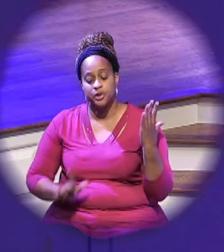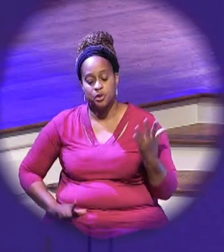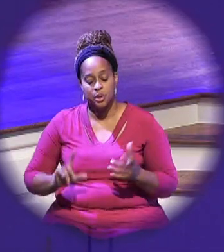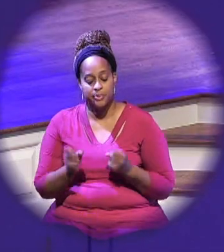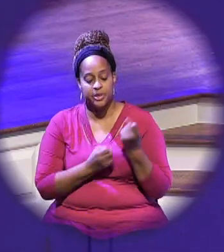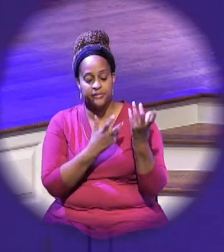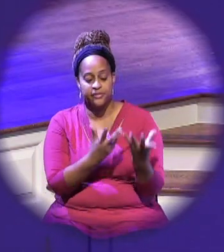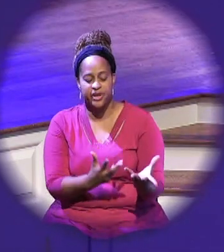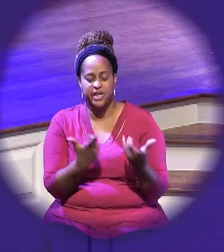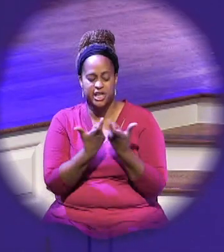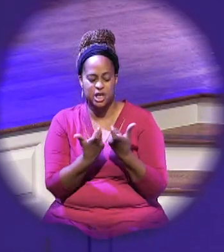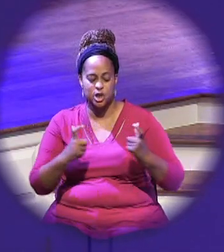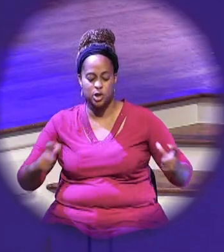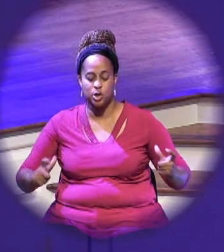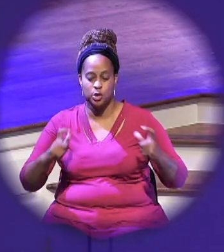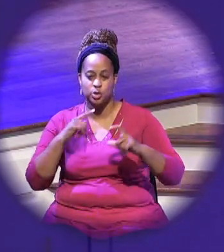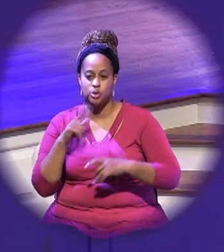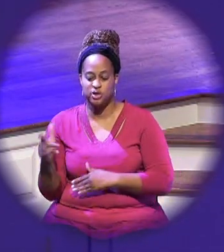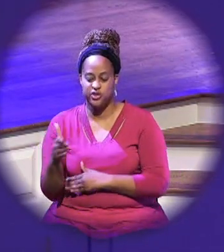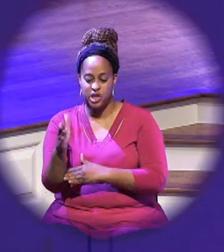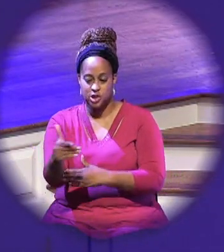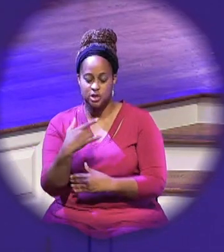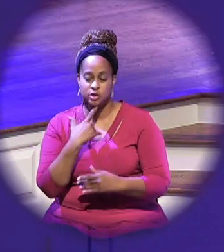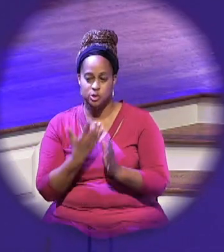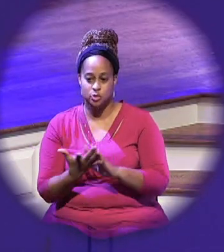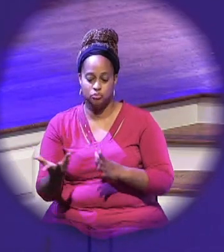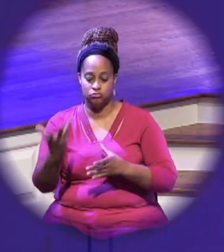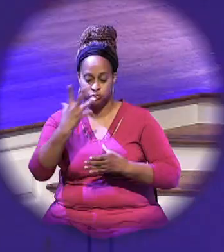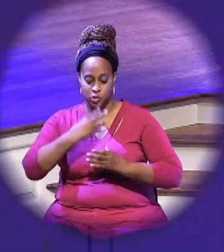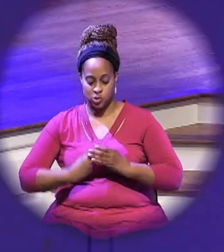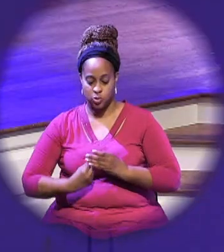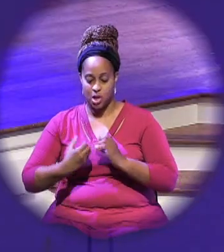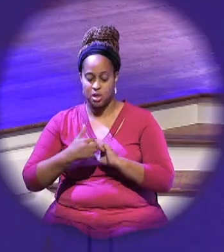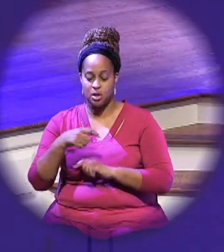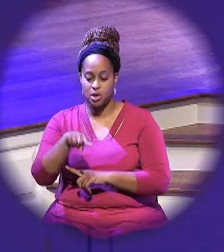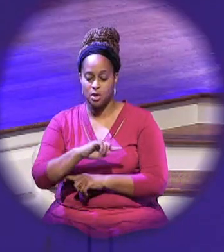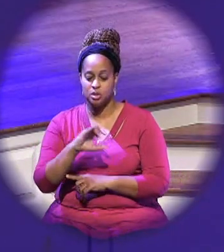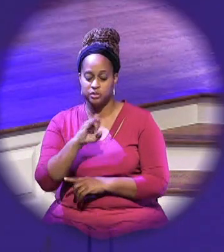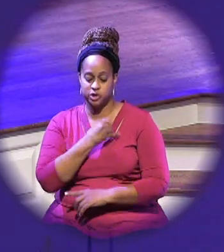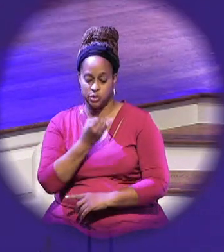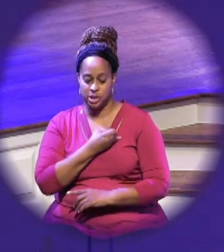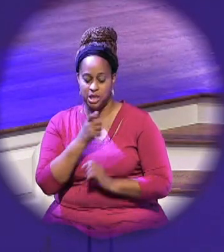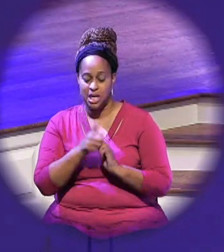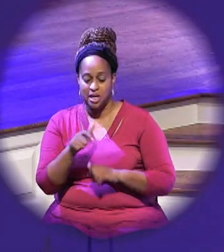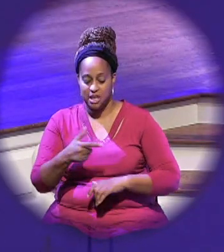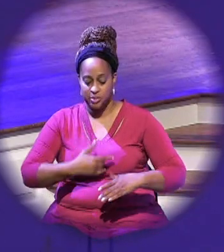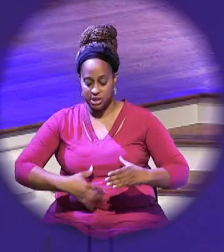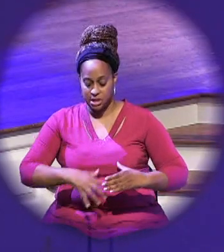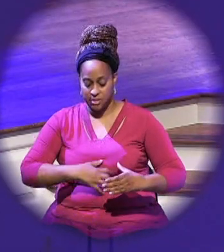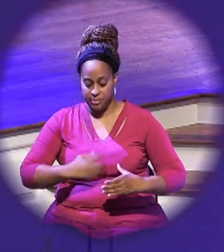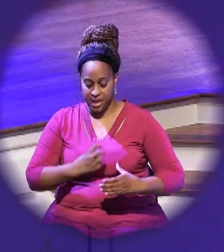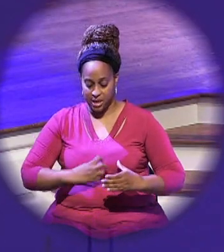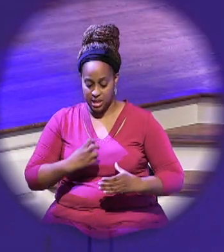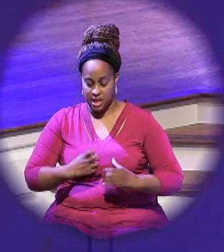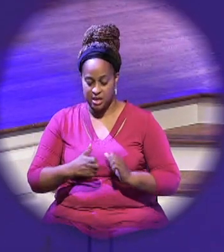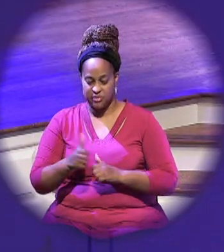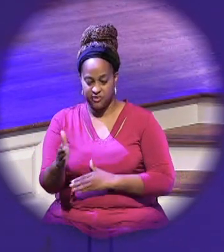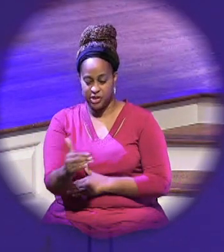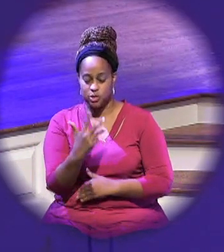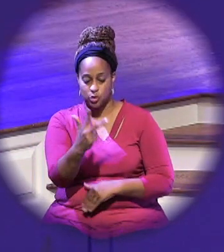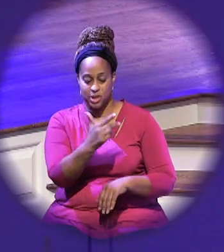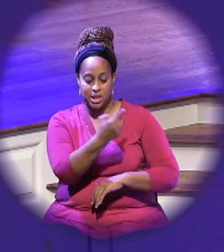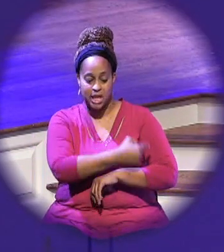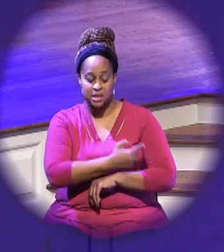a huge fish to swallow Jonah. Jonah was in the belly of the fish 3 days and three